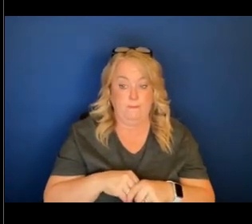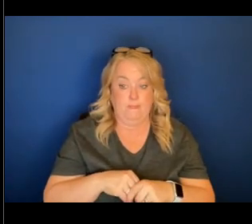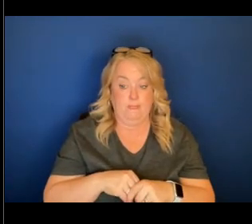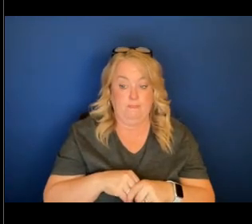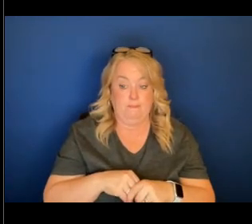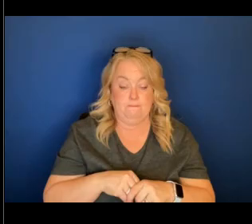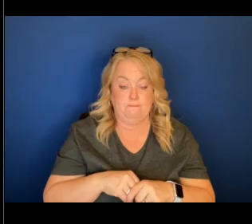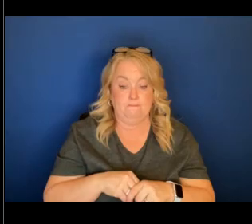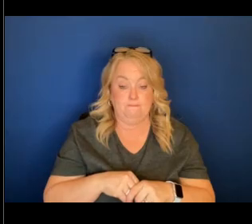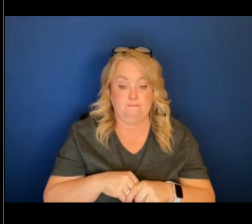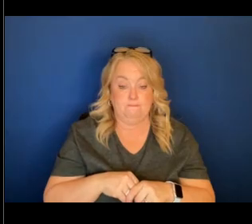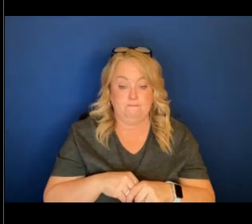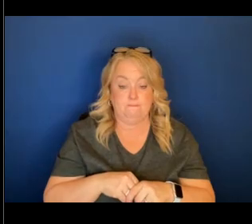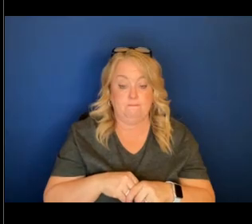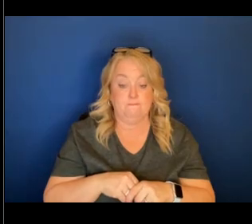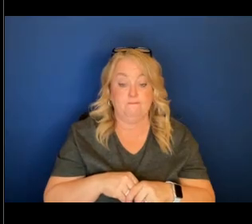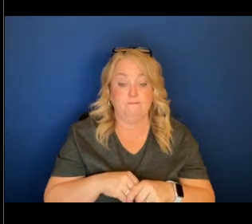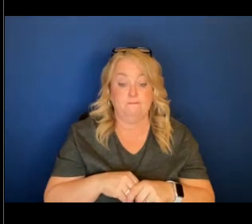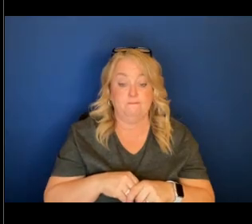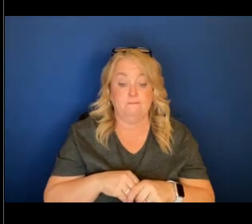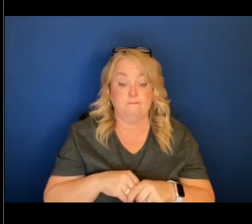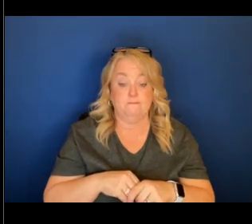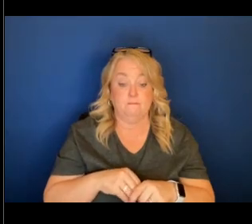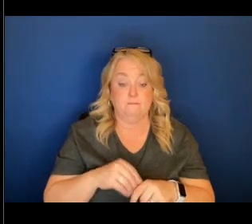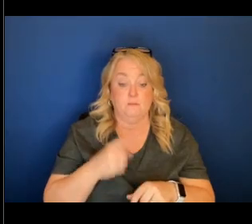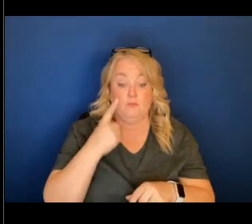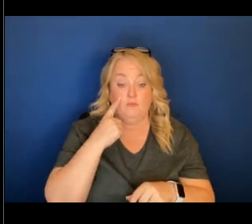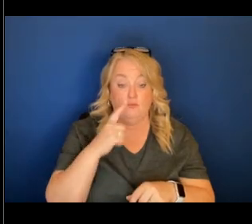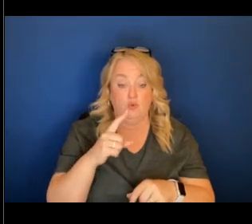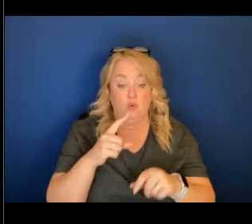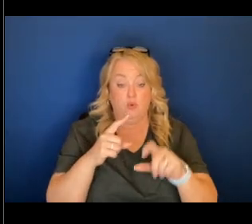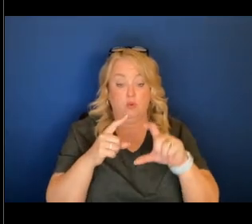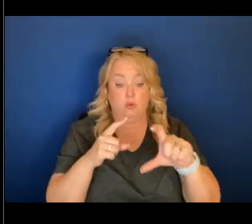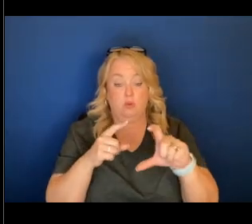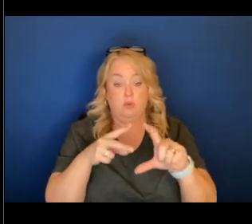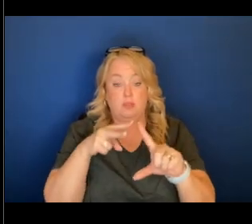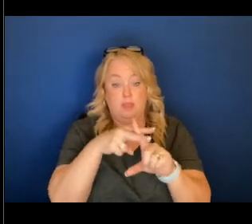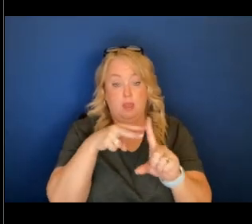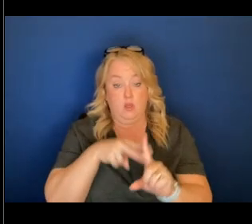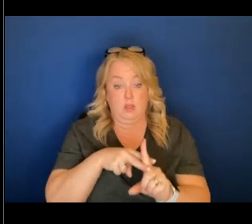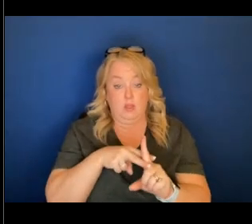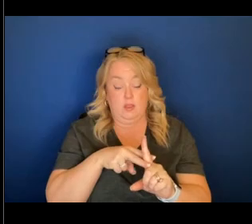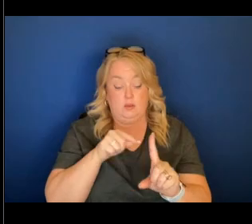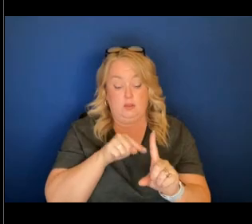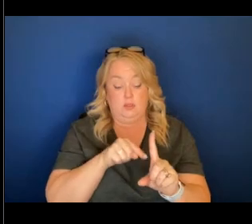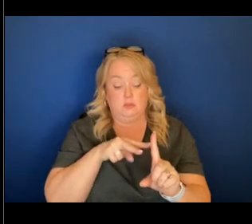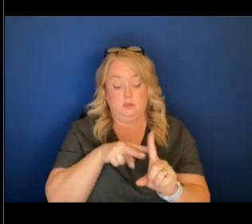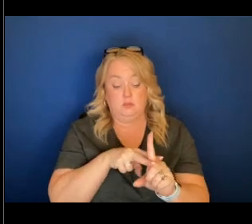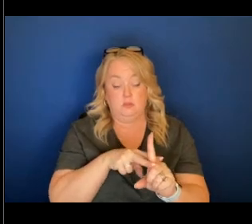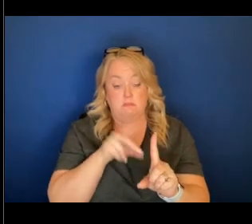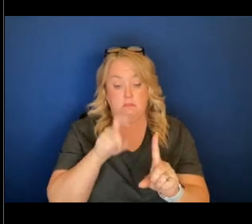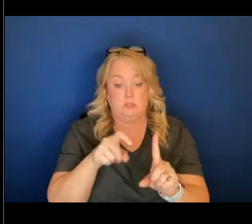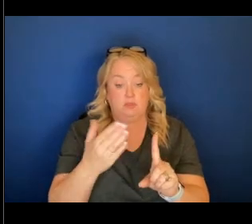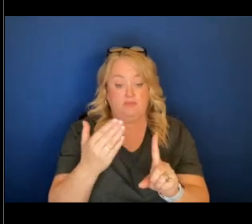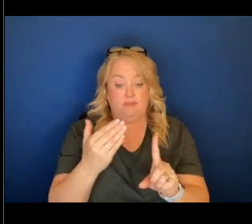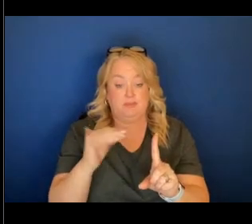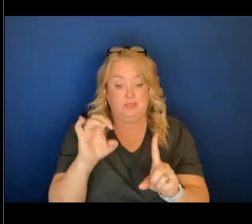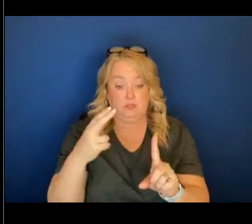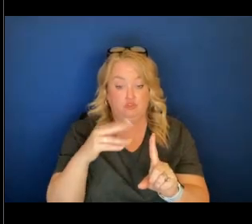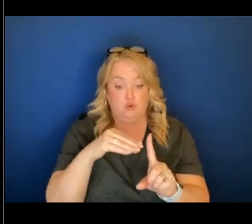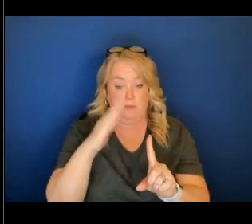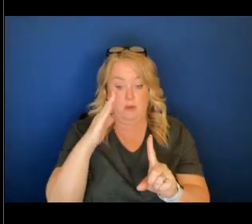The lower receptacle of a duplex outlet must be at 15 inches or